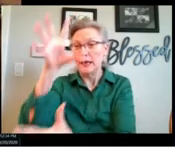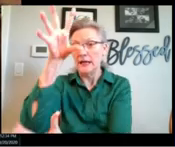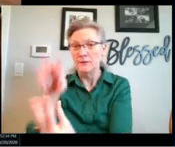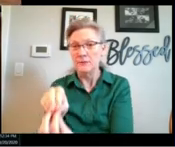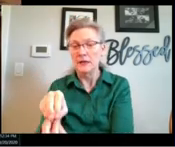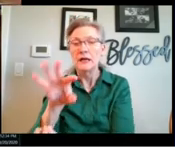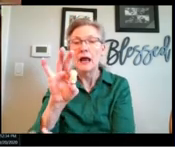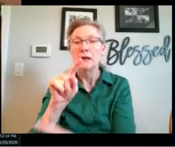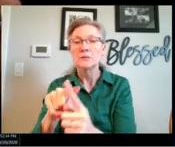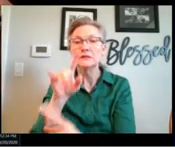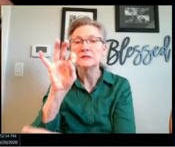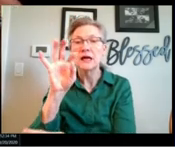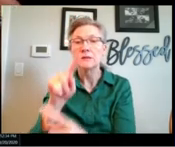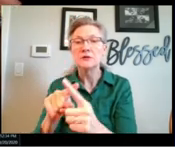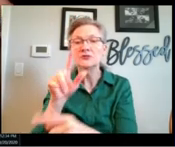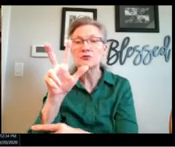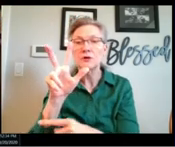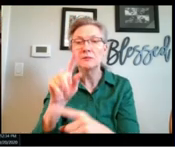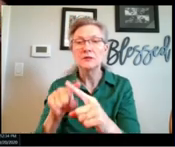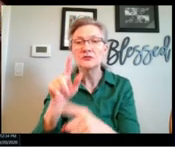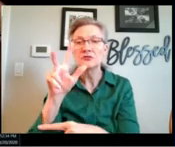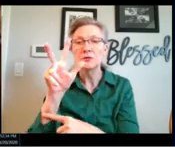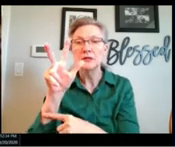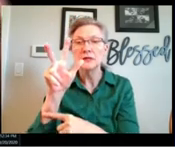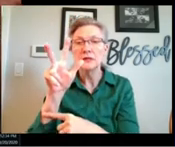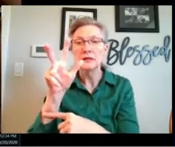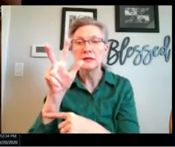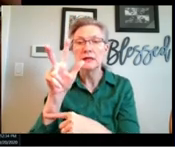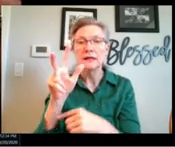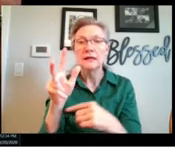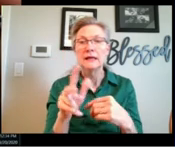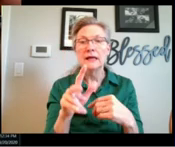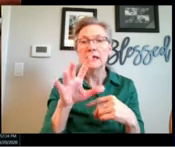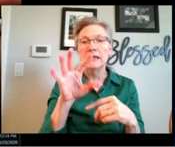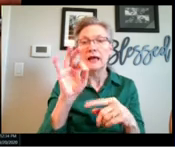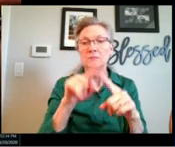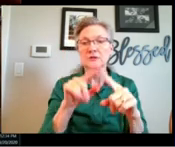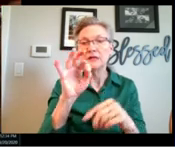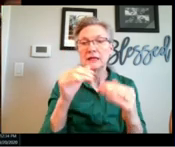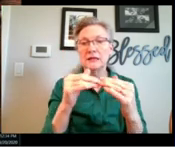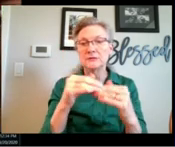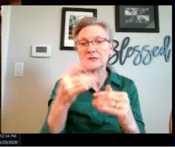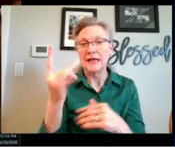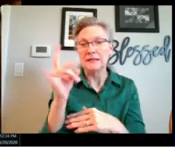9 plus 9 plus 3 plus 3, 9 and 9 is 18.